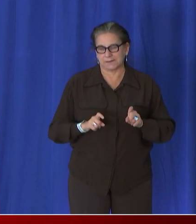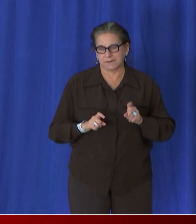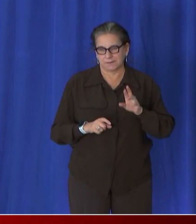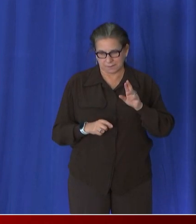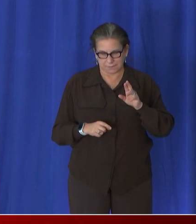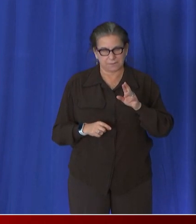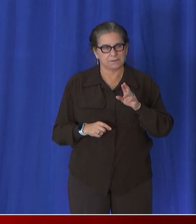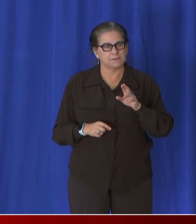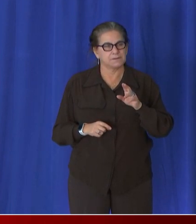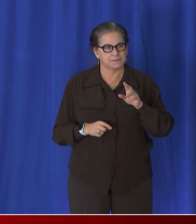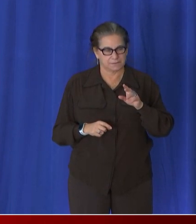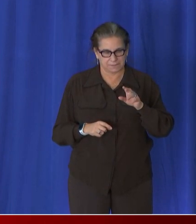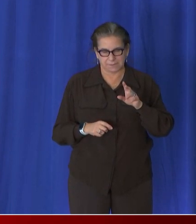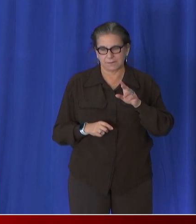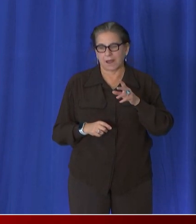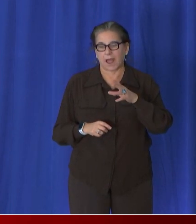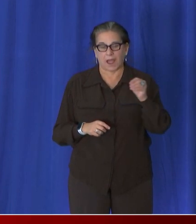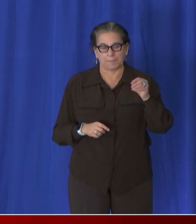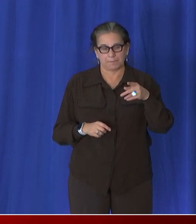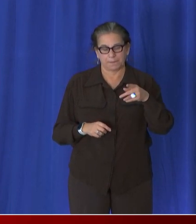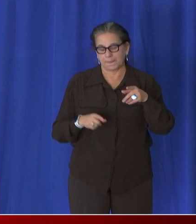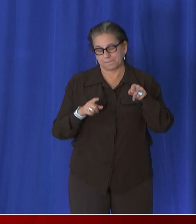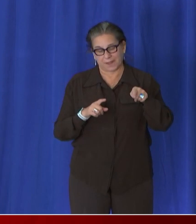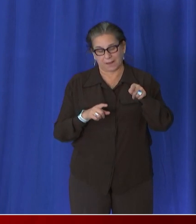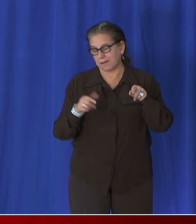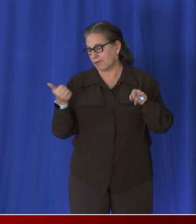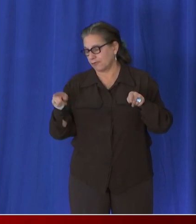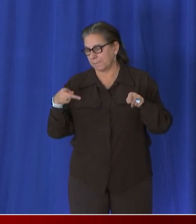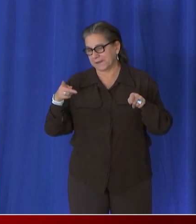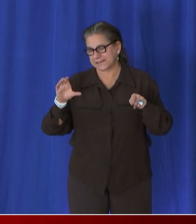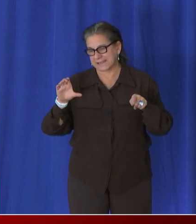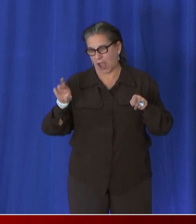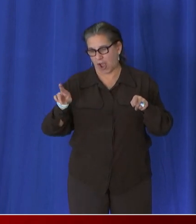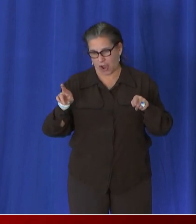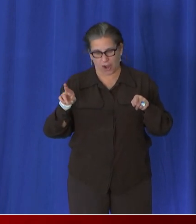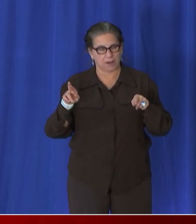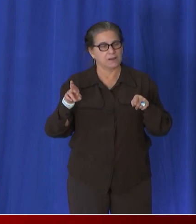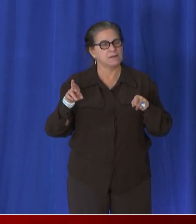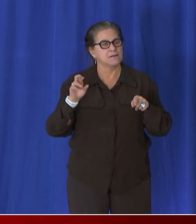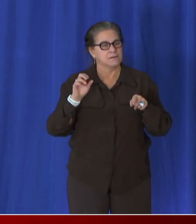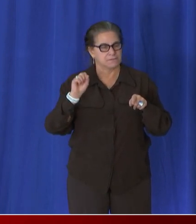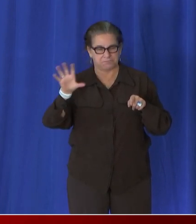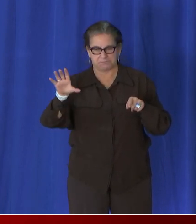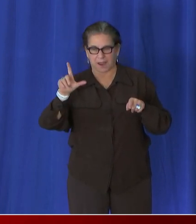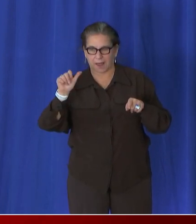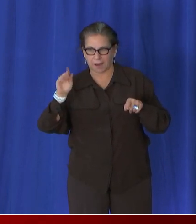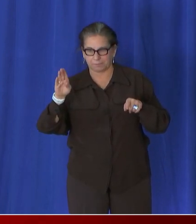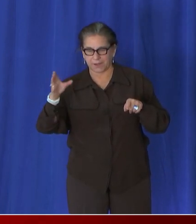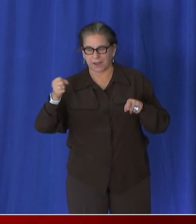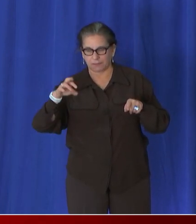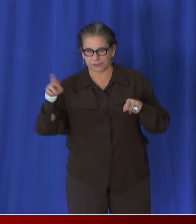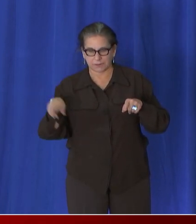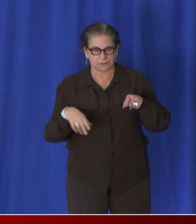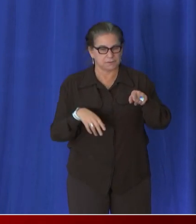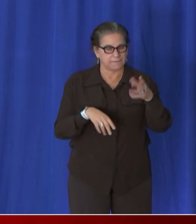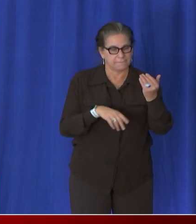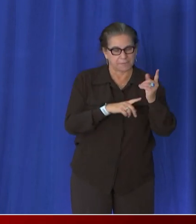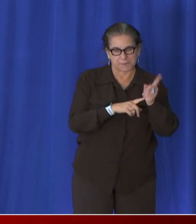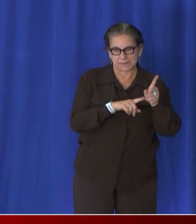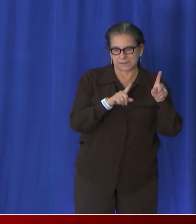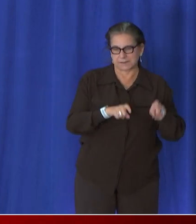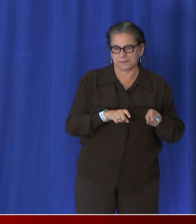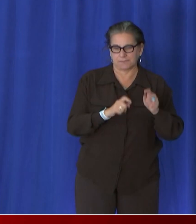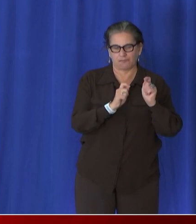ordered. You will hear frequently from DC Health what we have on hand and how we are getting that out.